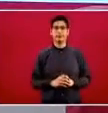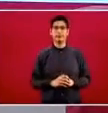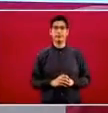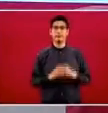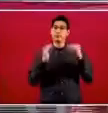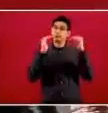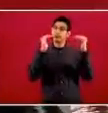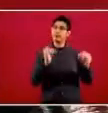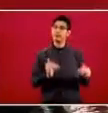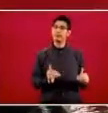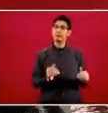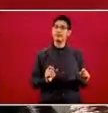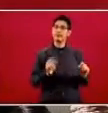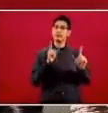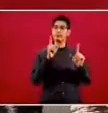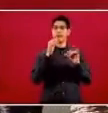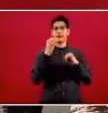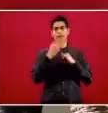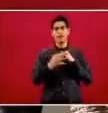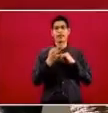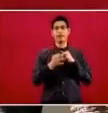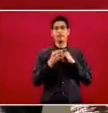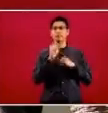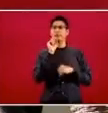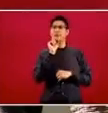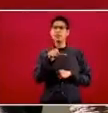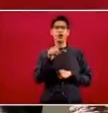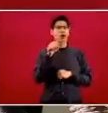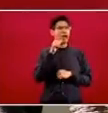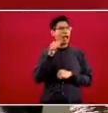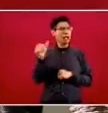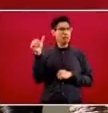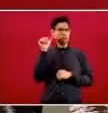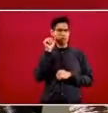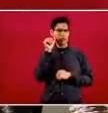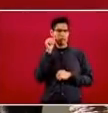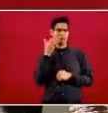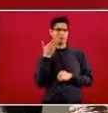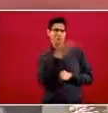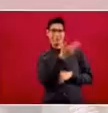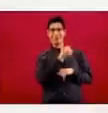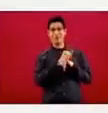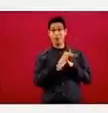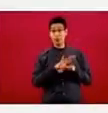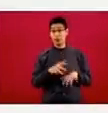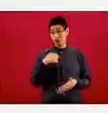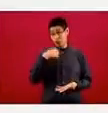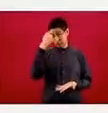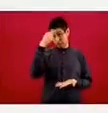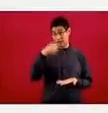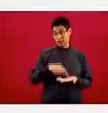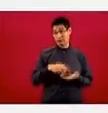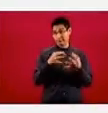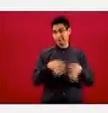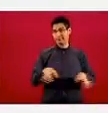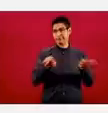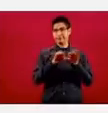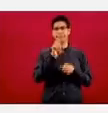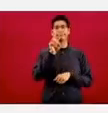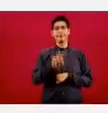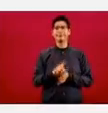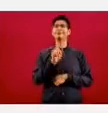some time ahead before we can see a slowdown in this contagion rate. This other chart is